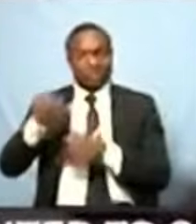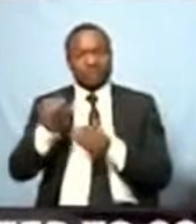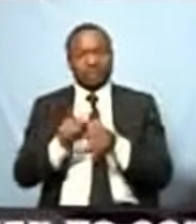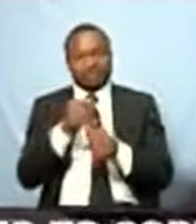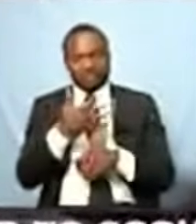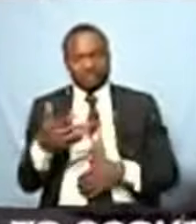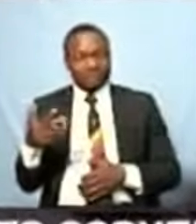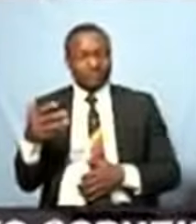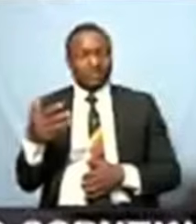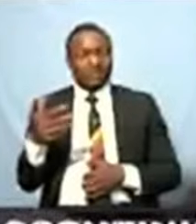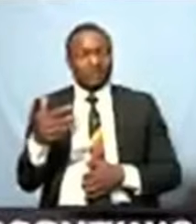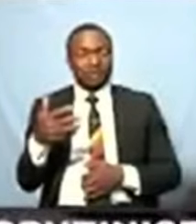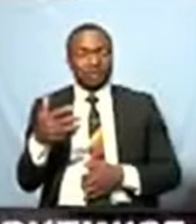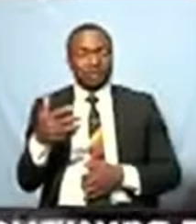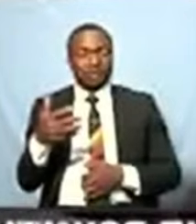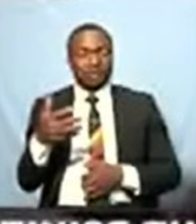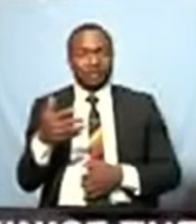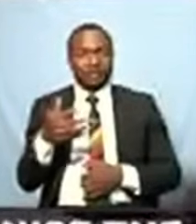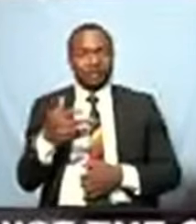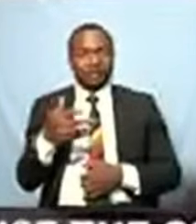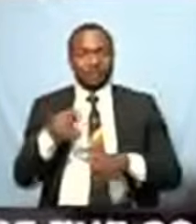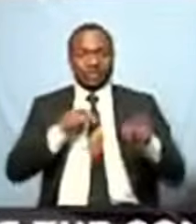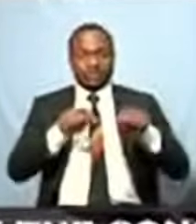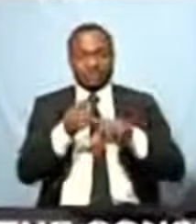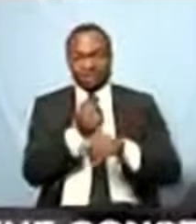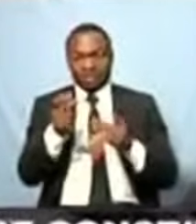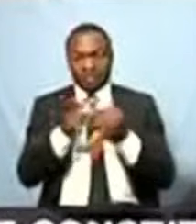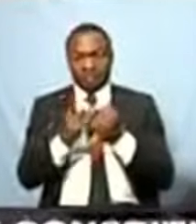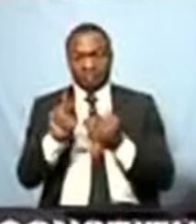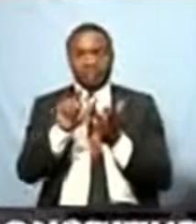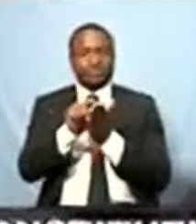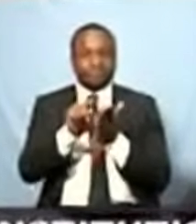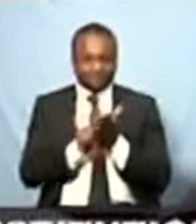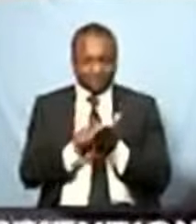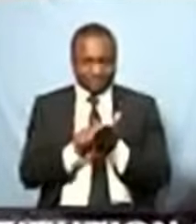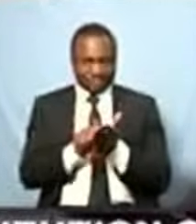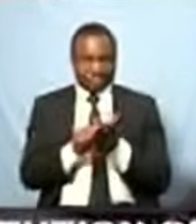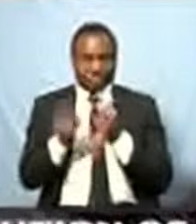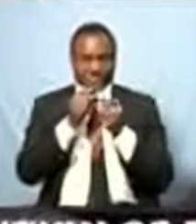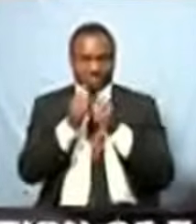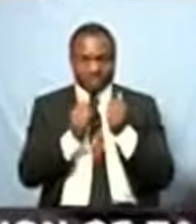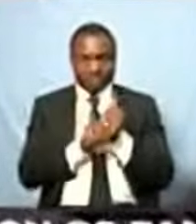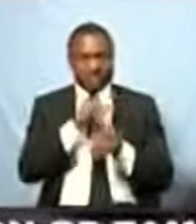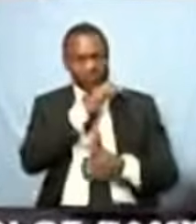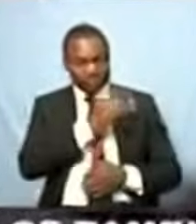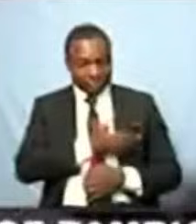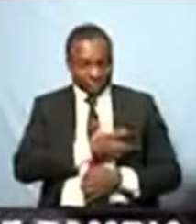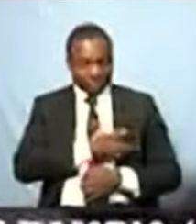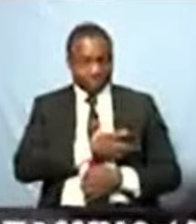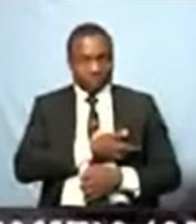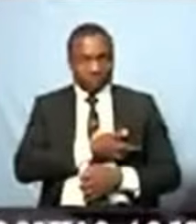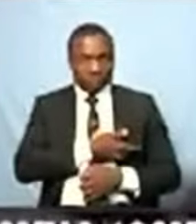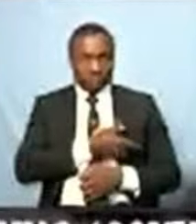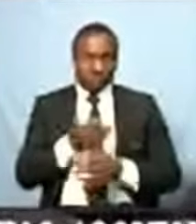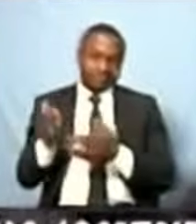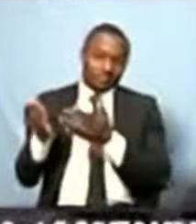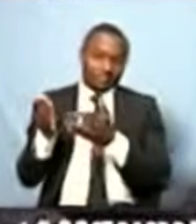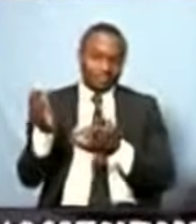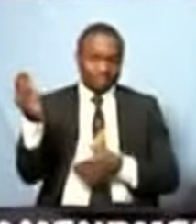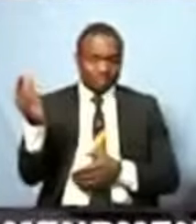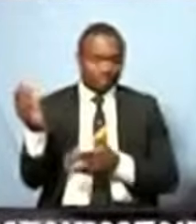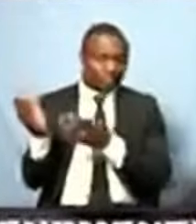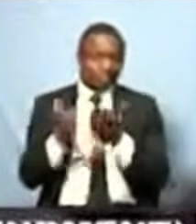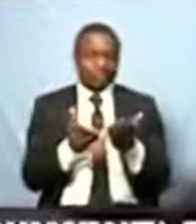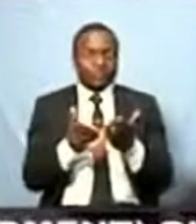be determined by other pieces of legislation. I'm talking about the women that will come into Parliament